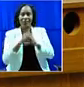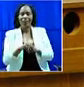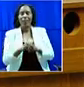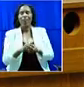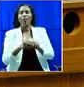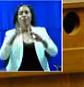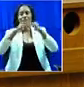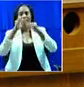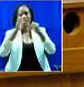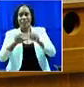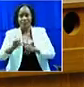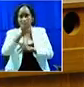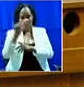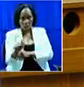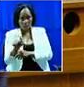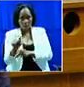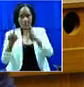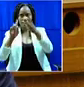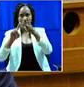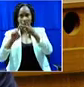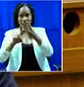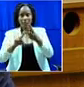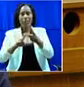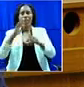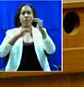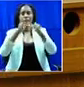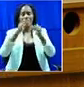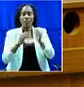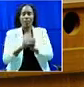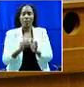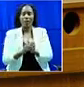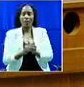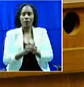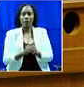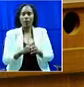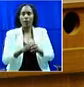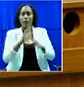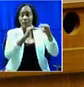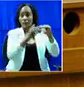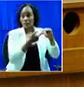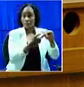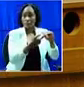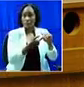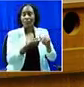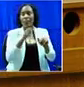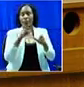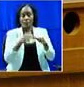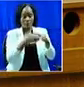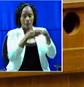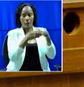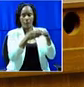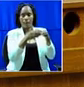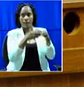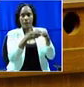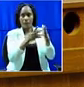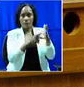Fund, with the capacity to prepare and package programs. And this is precisely